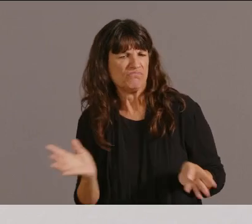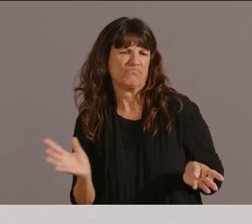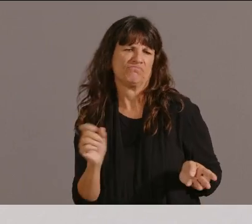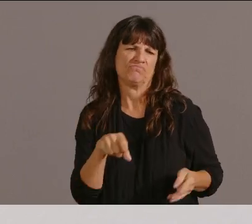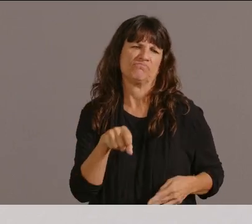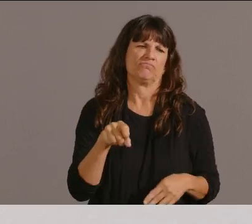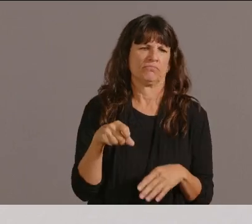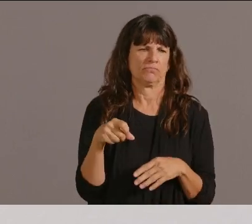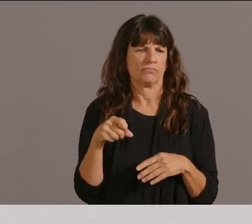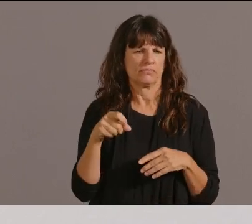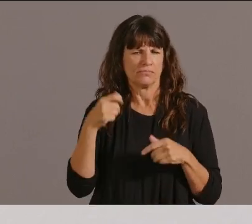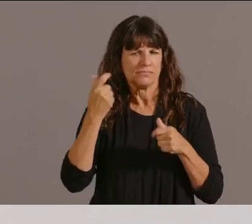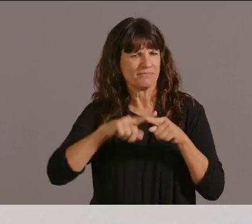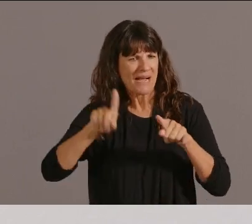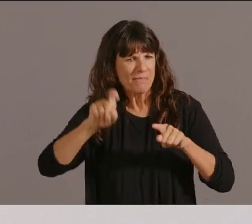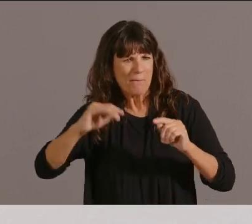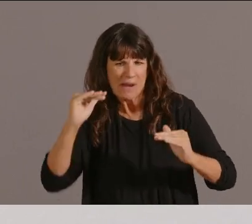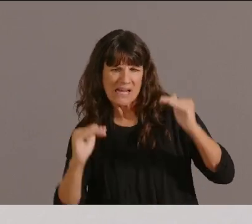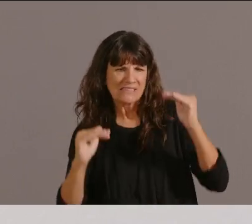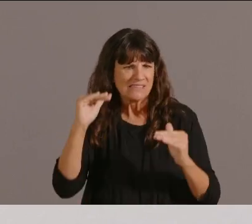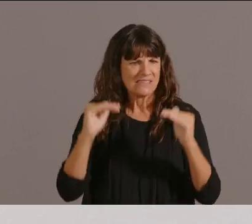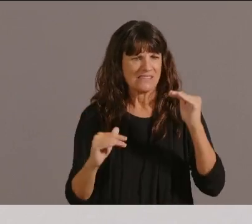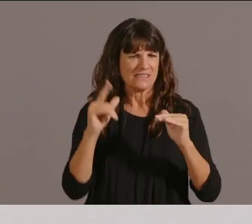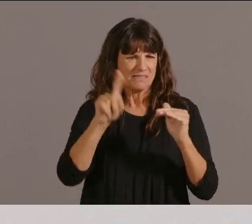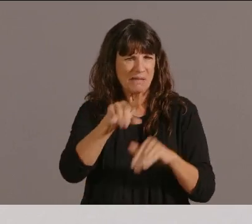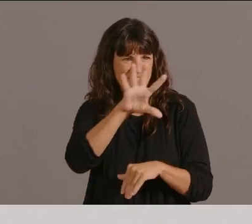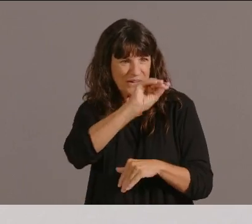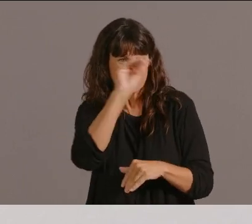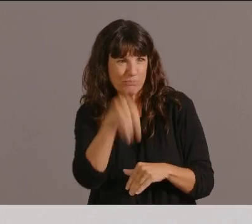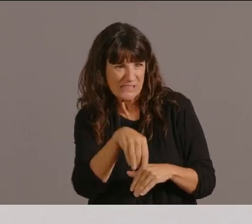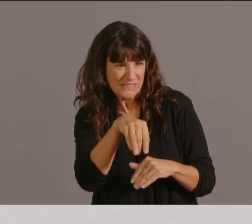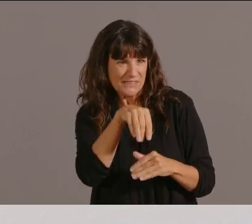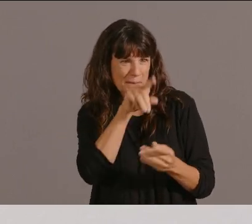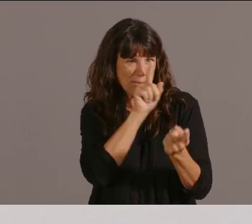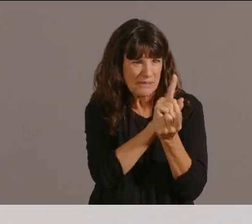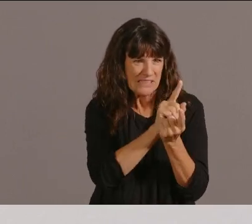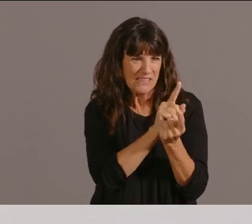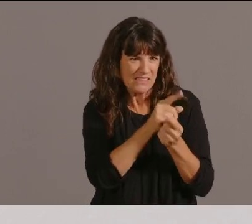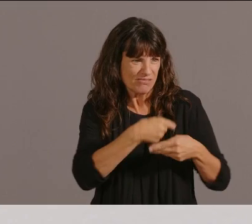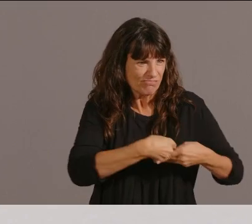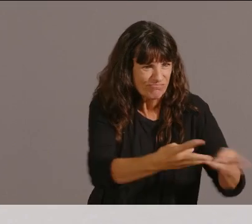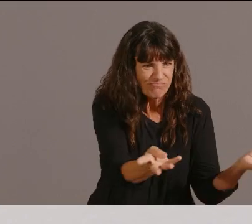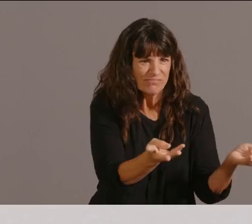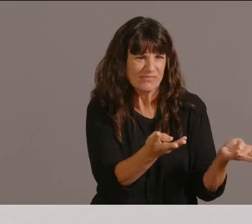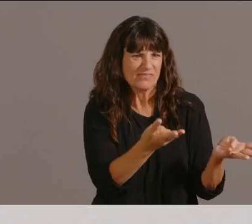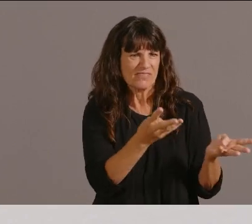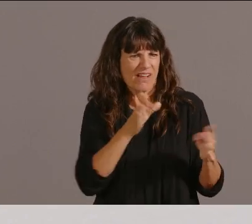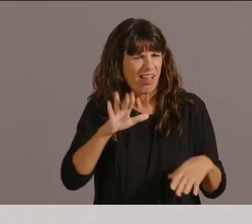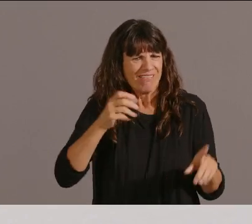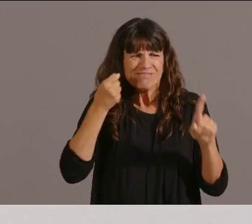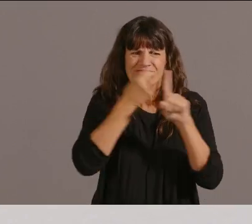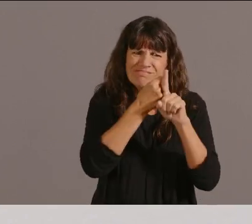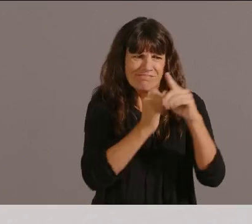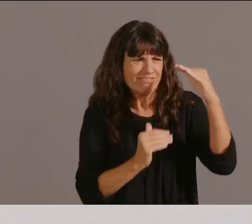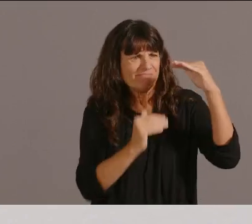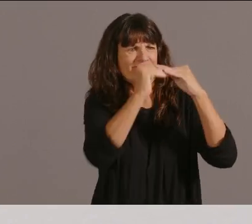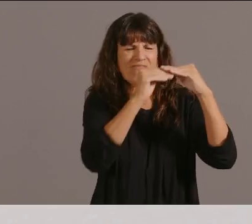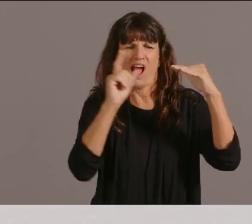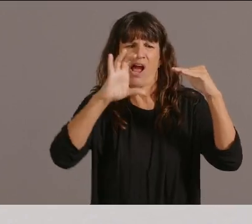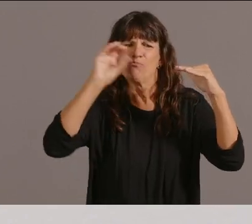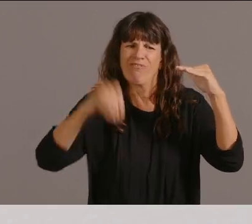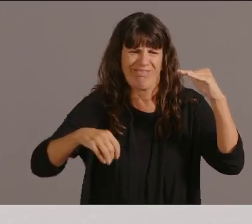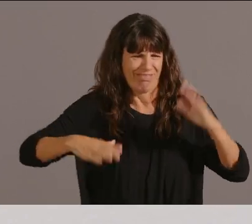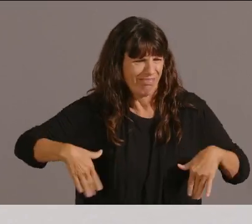50% vaccinated isn't 100% vaccinated, and we're never going to get to 100% nonetheless. But if you could repeat your answer and then address that, and that's